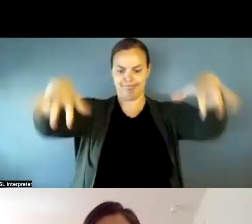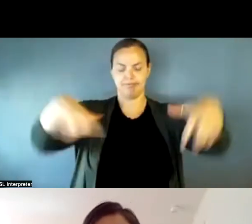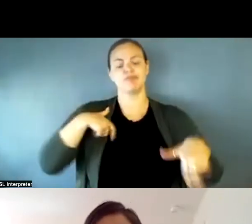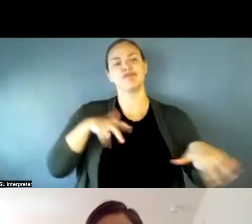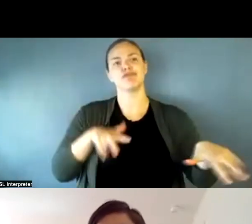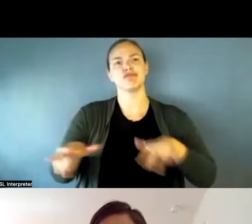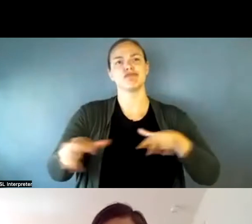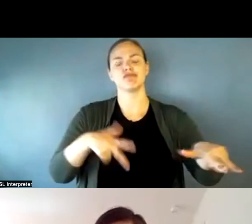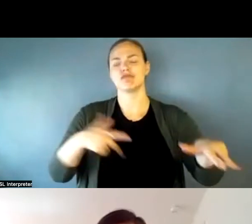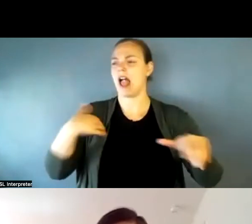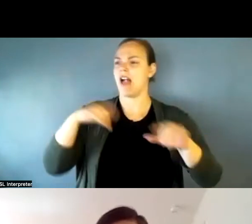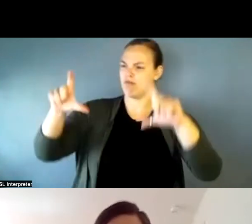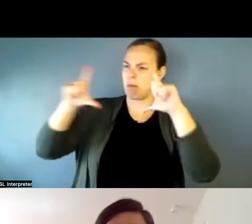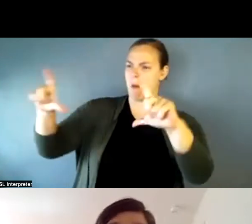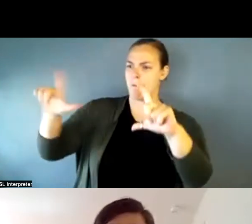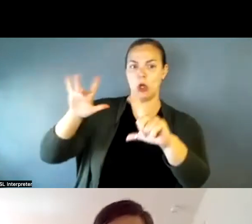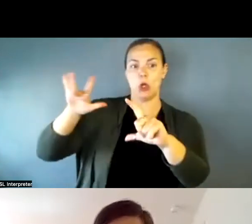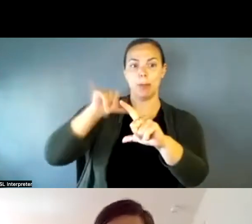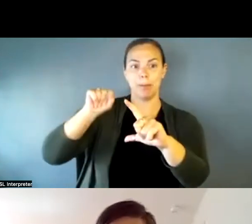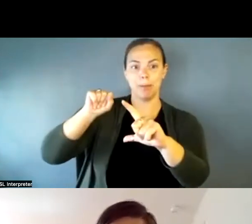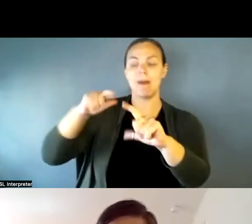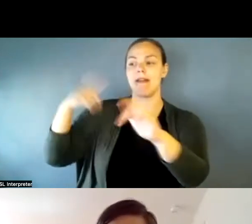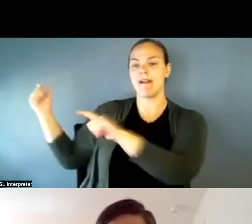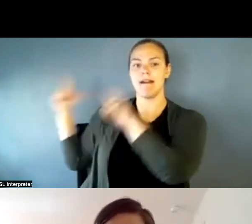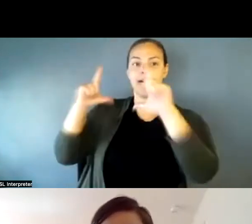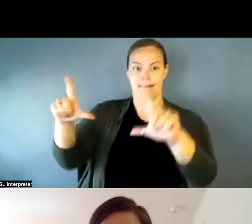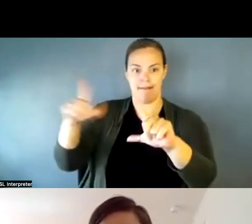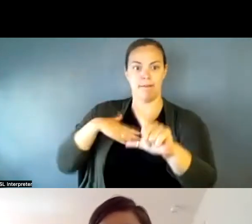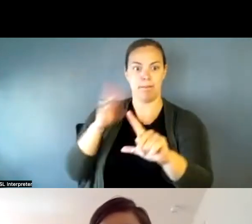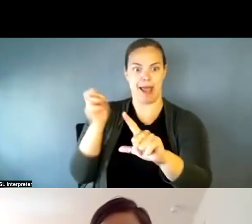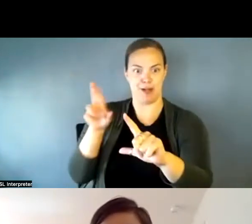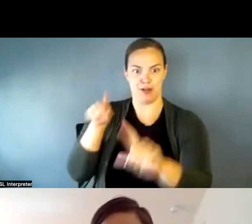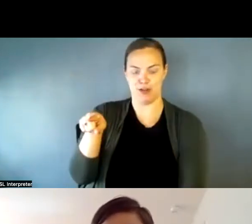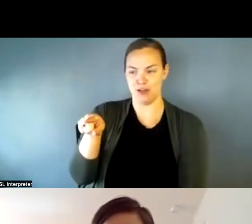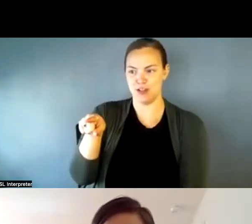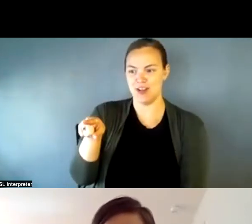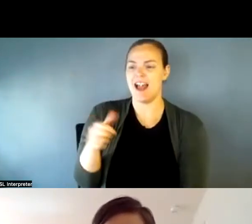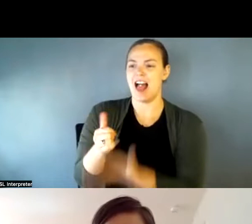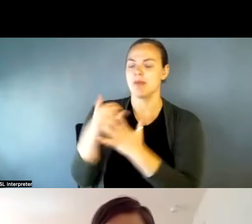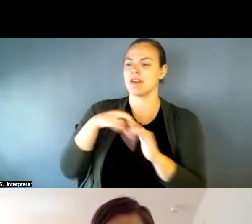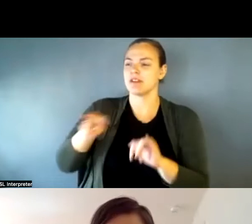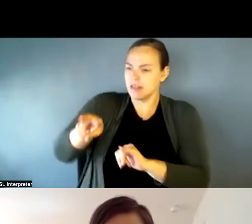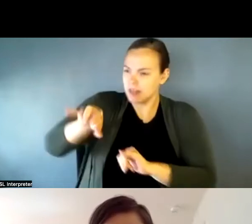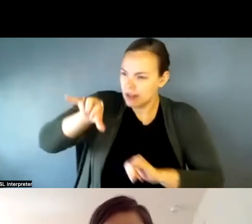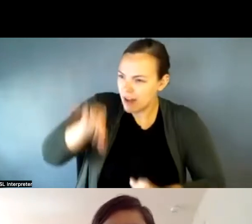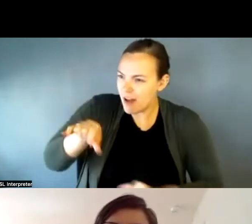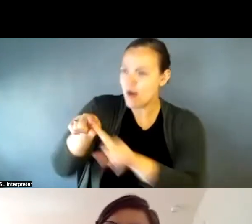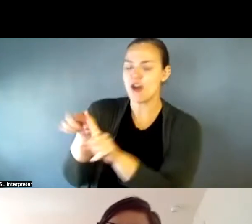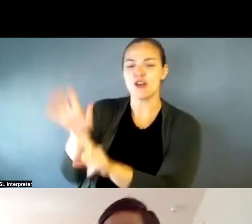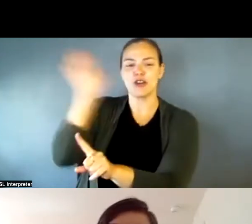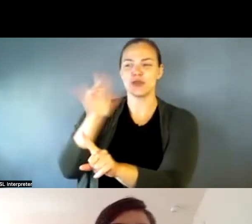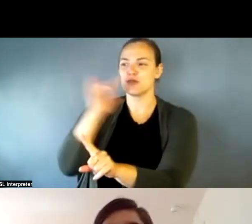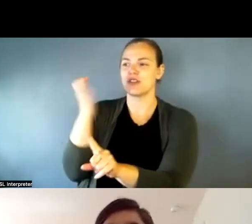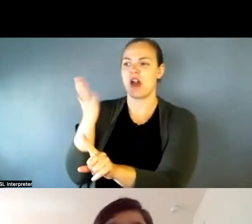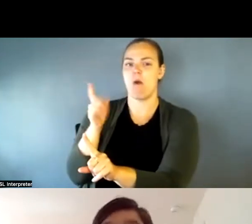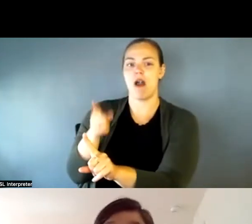And it could kind of function as a way to remind us of what was there, but maybe,